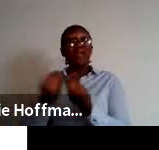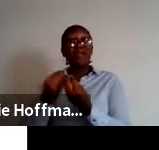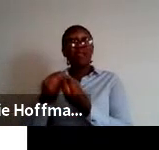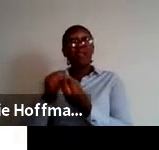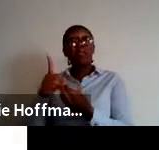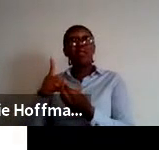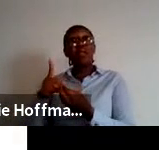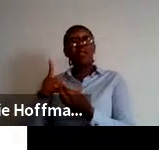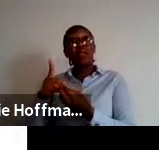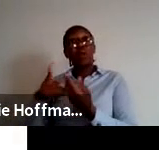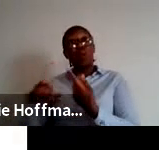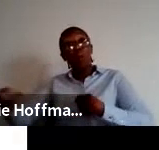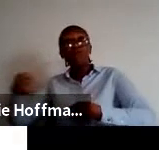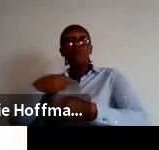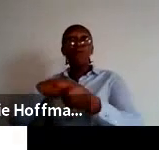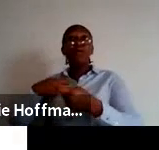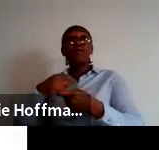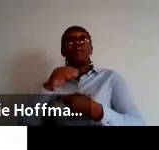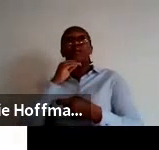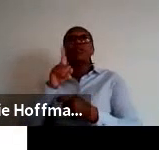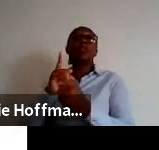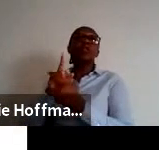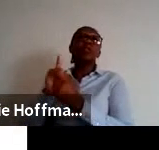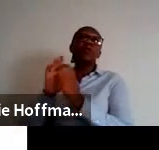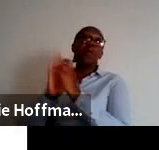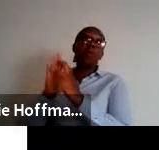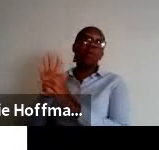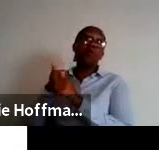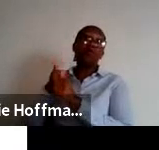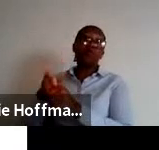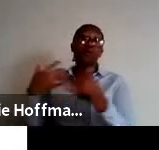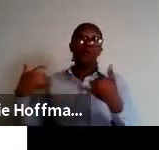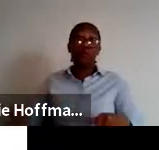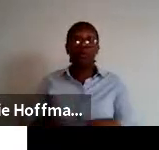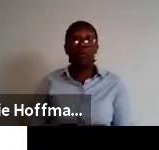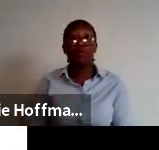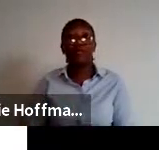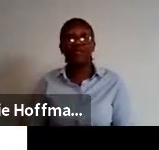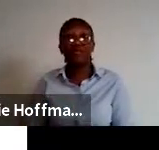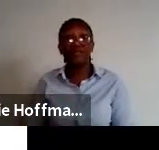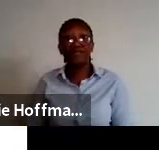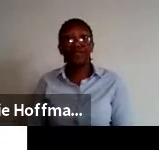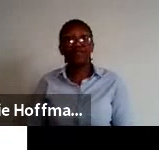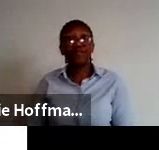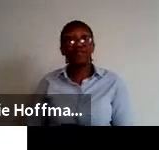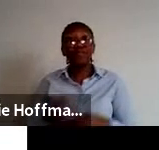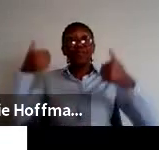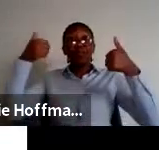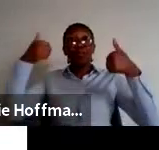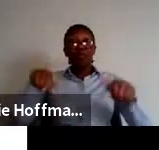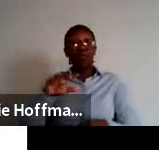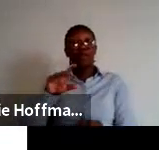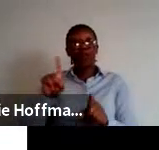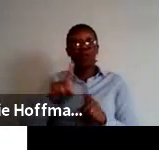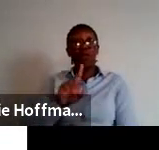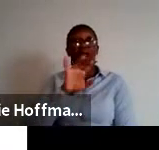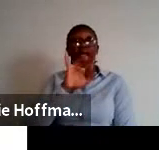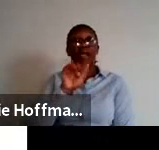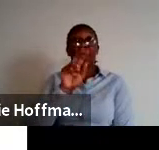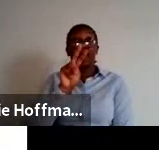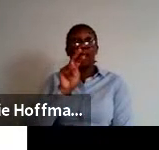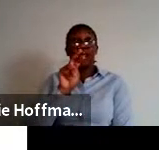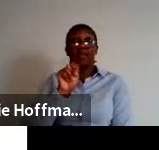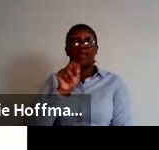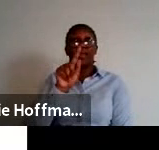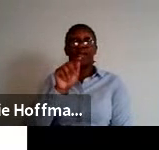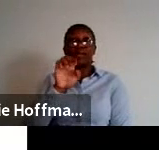are actually supposed to benefit from that, of doing that. Intellectual property rights is one of the examples that I